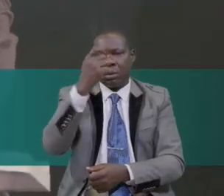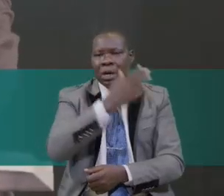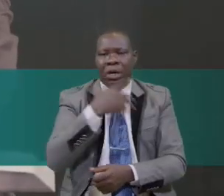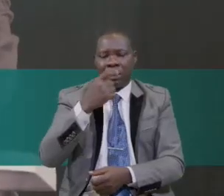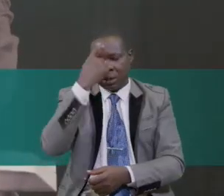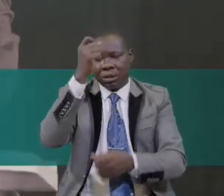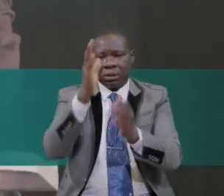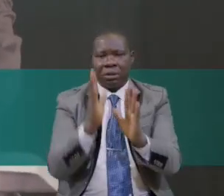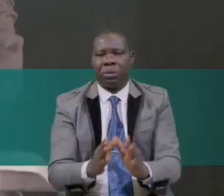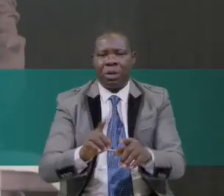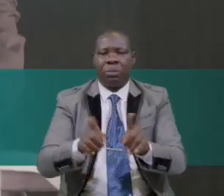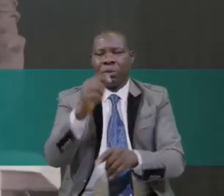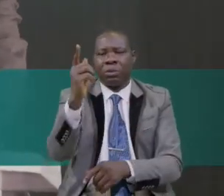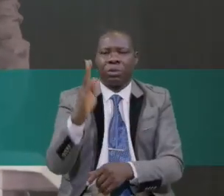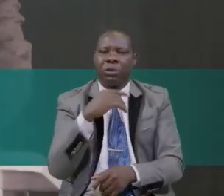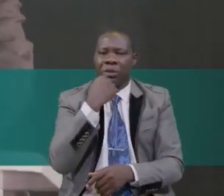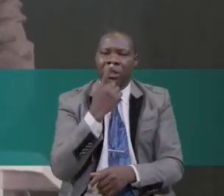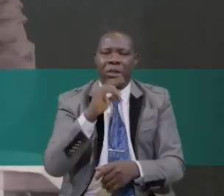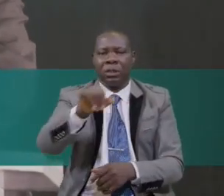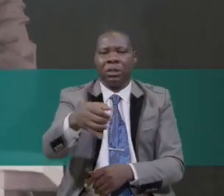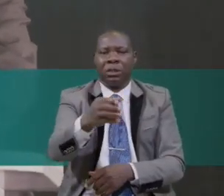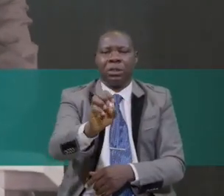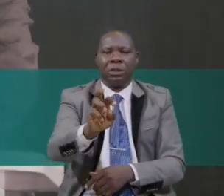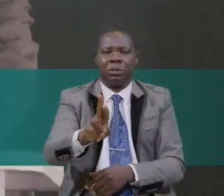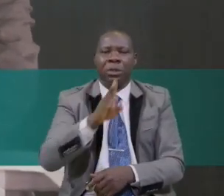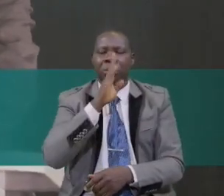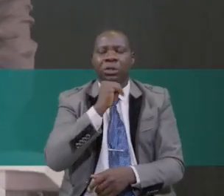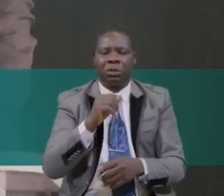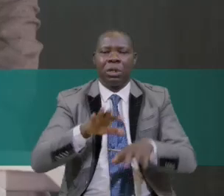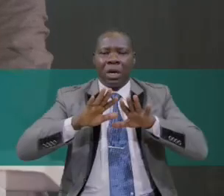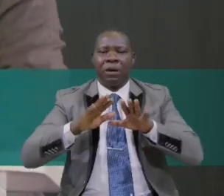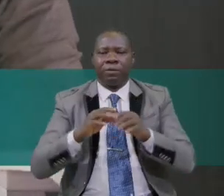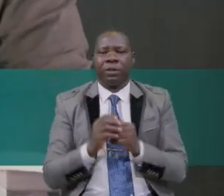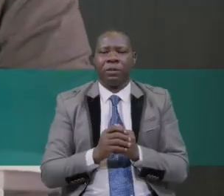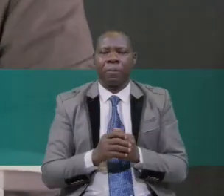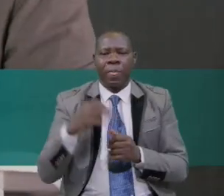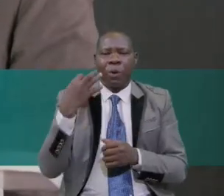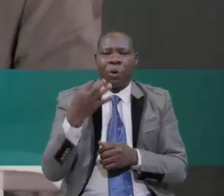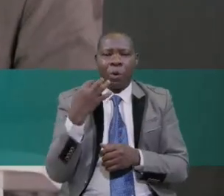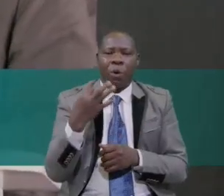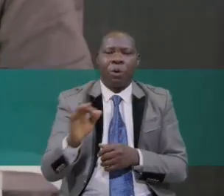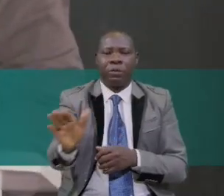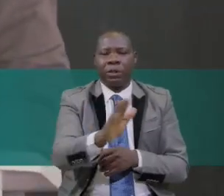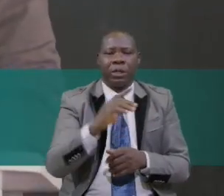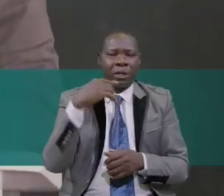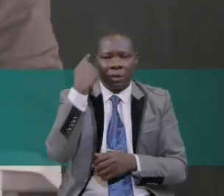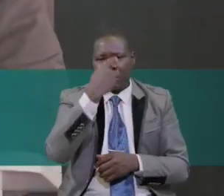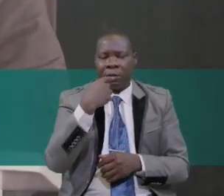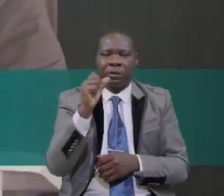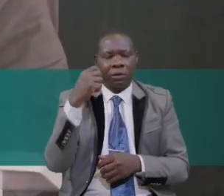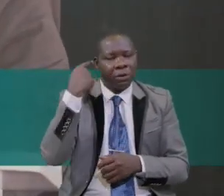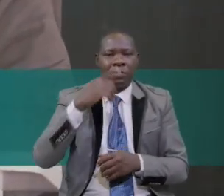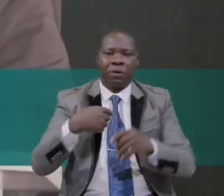said, Jeremiah, be not afraid of their faces, for I